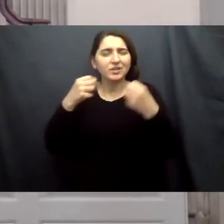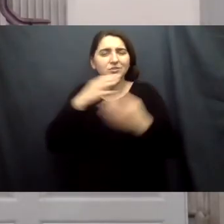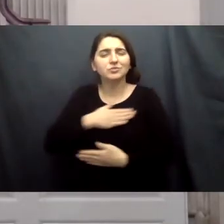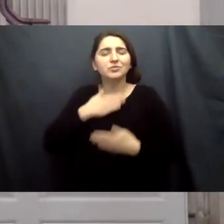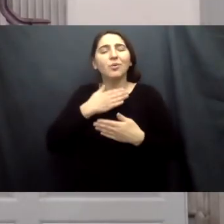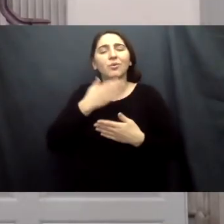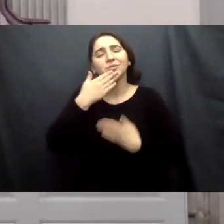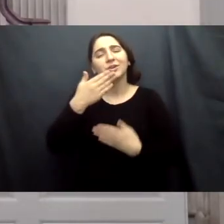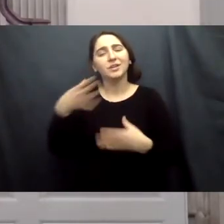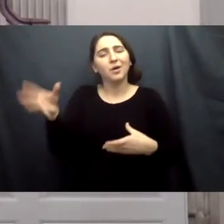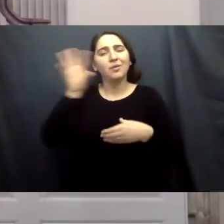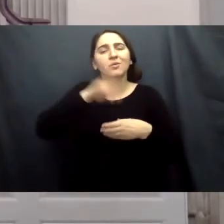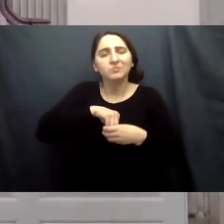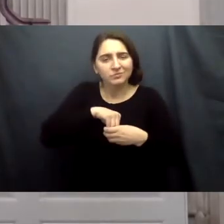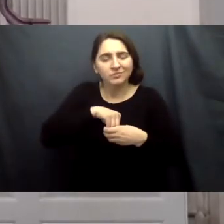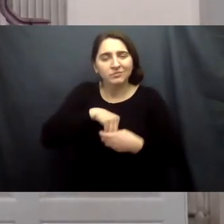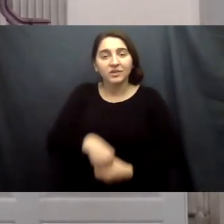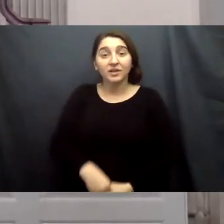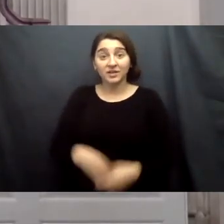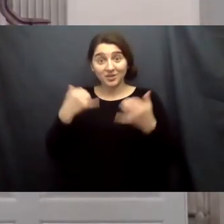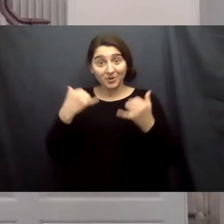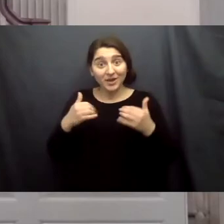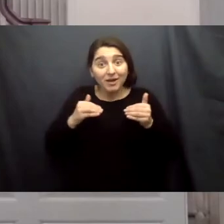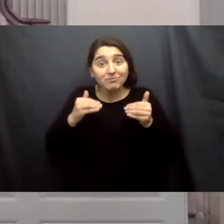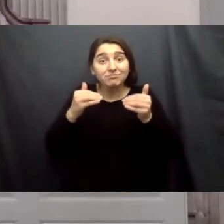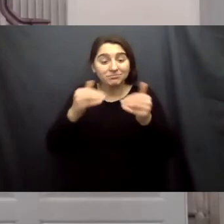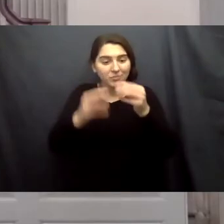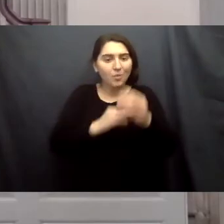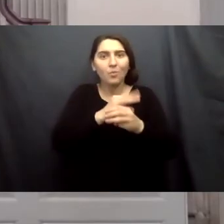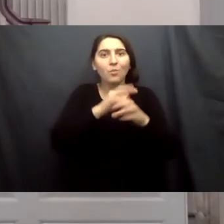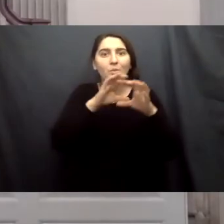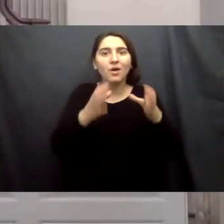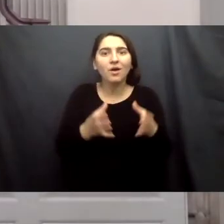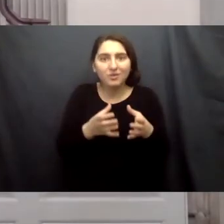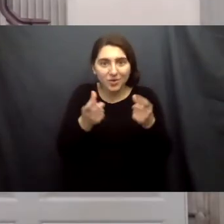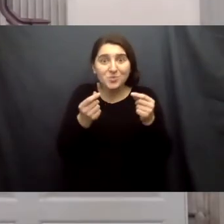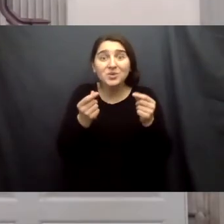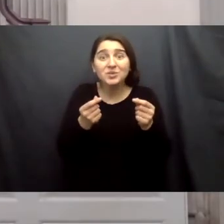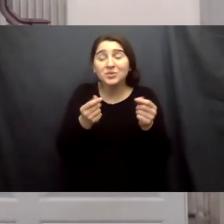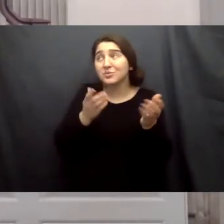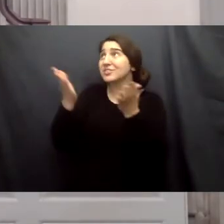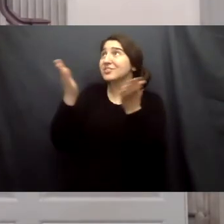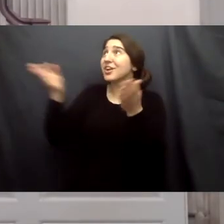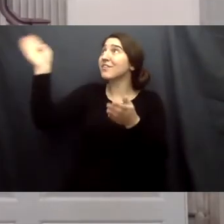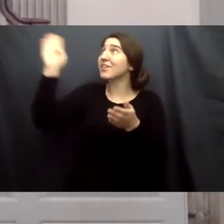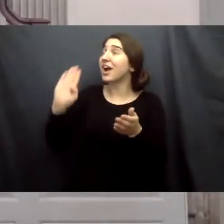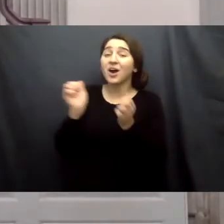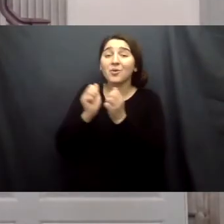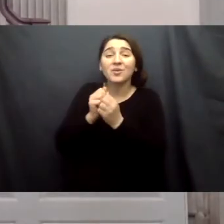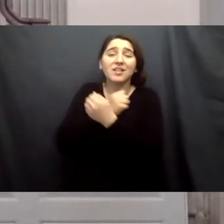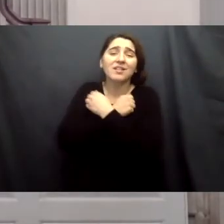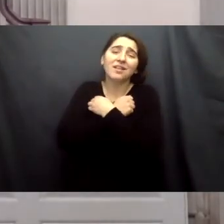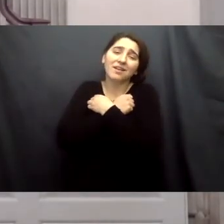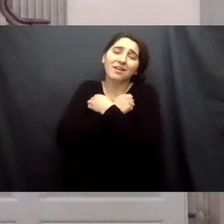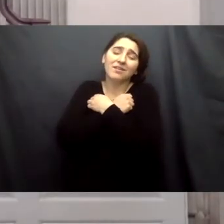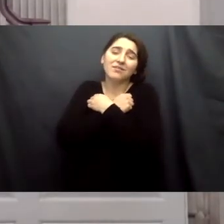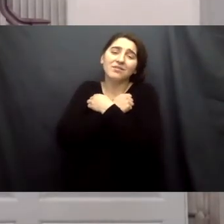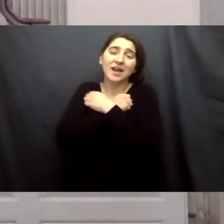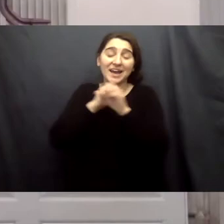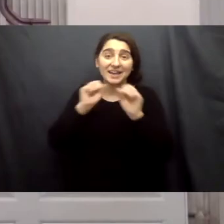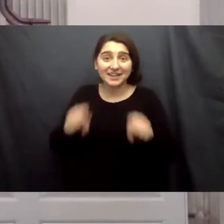goodness. So now, go out into the world to serve God with